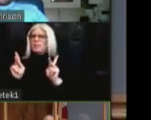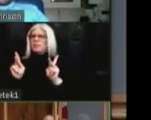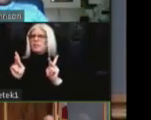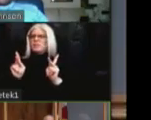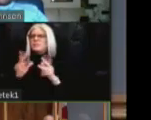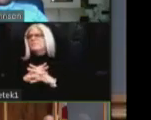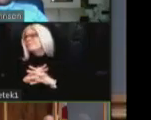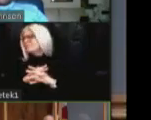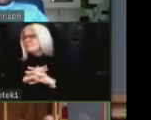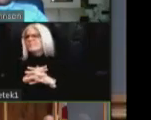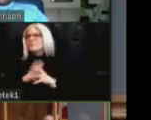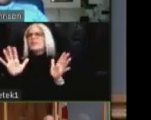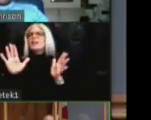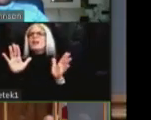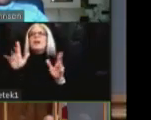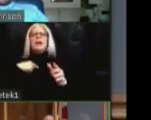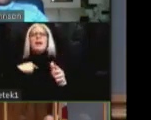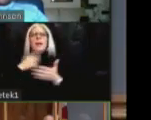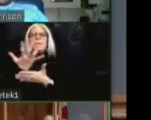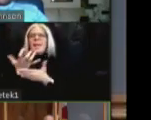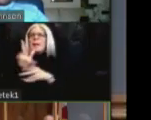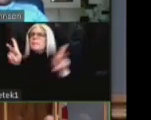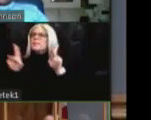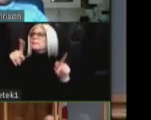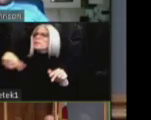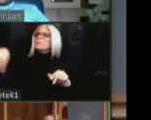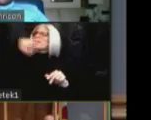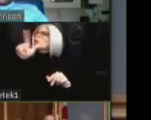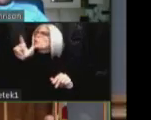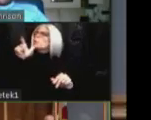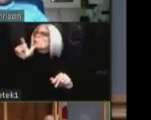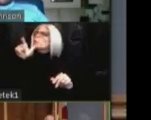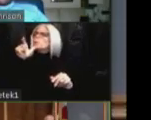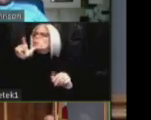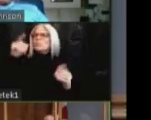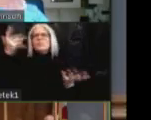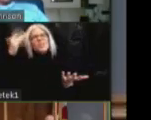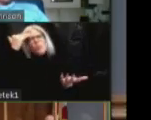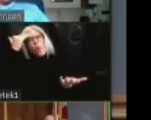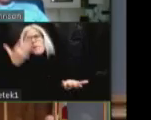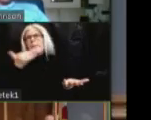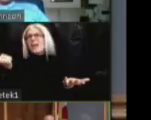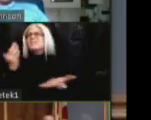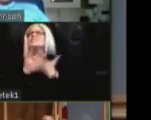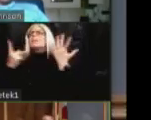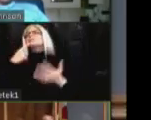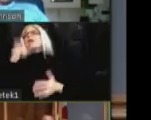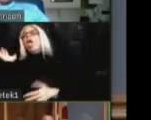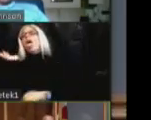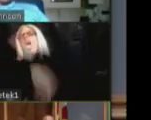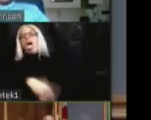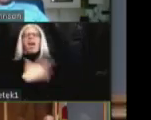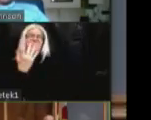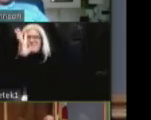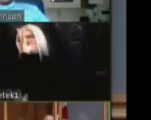are packing bars and know better. Some people insist they just don't want to believe it, and that's a different thing. But if you know better, act